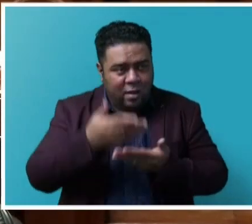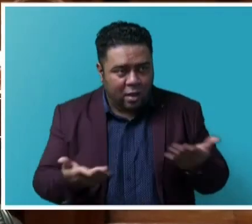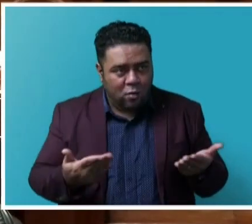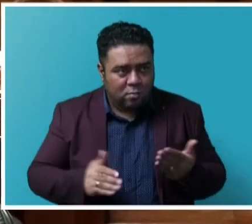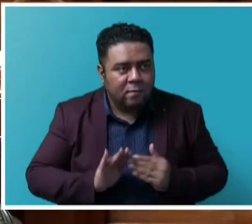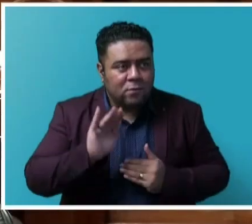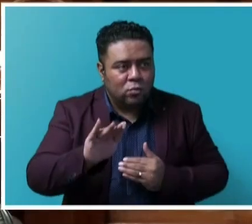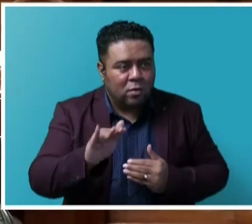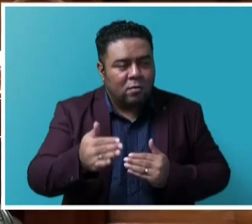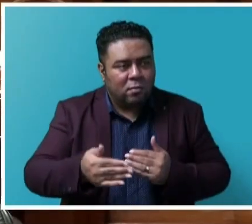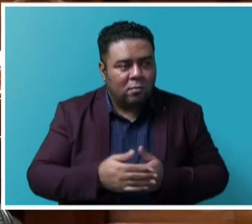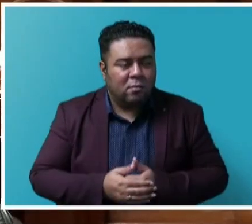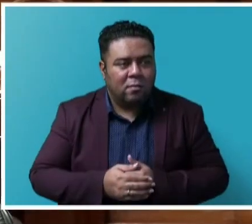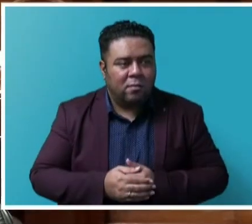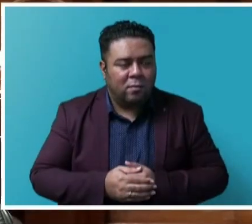in caring for the Vanua.